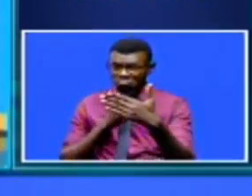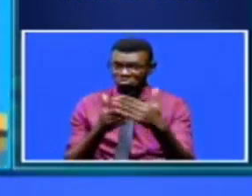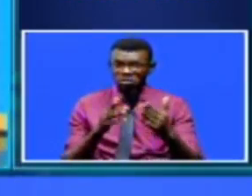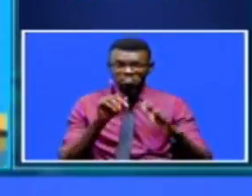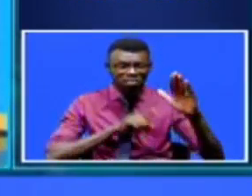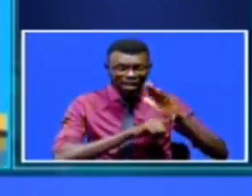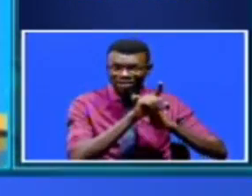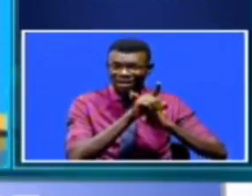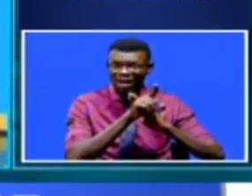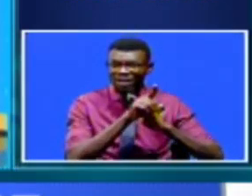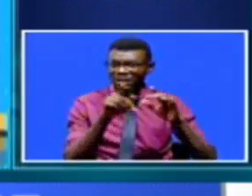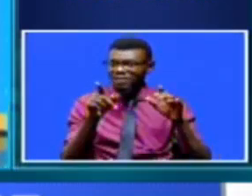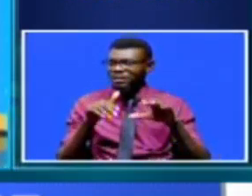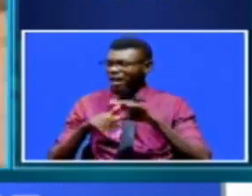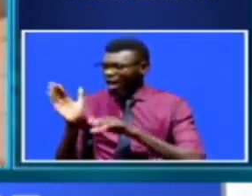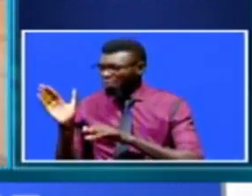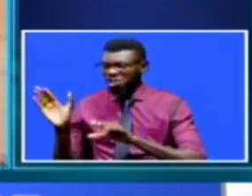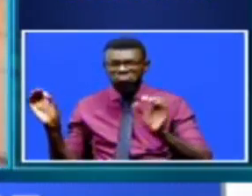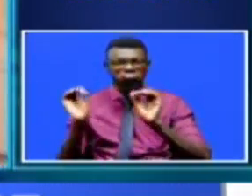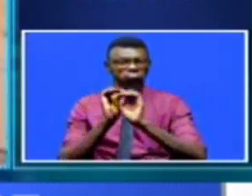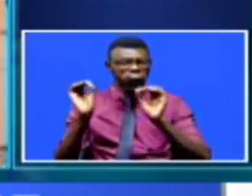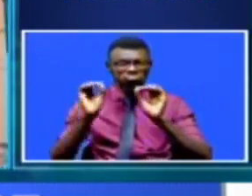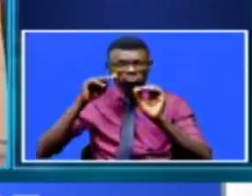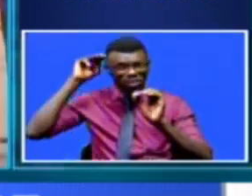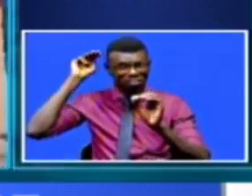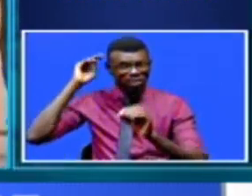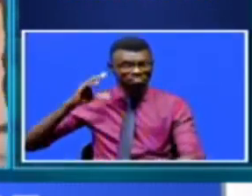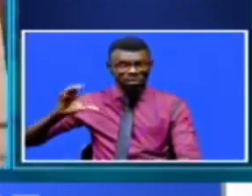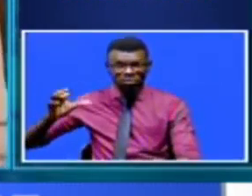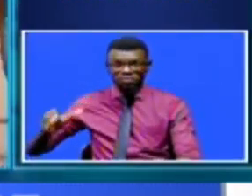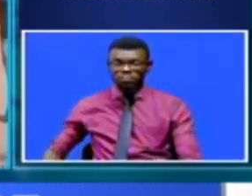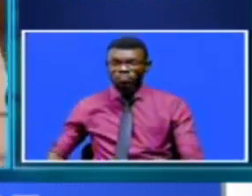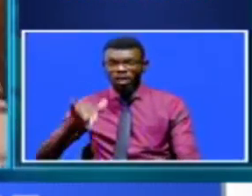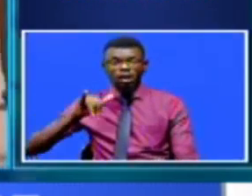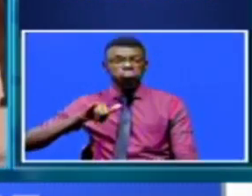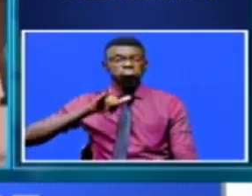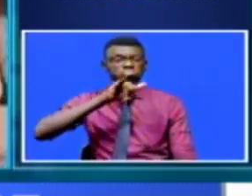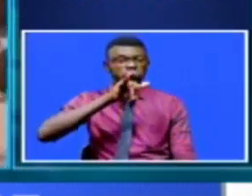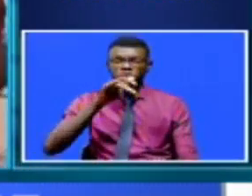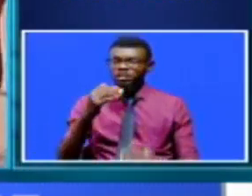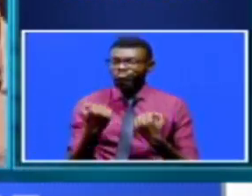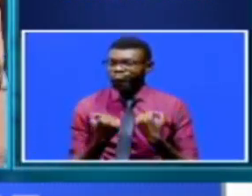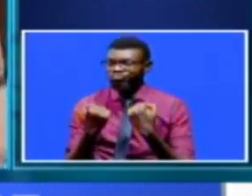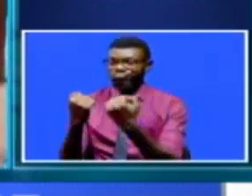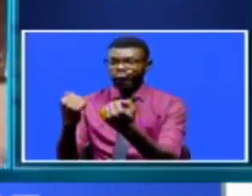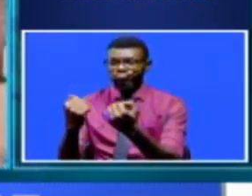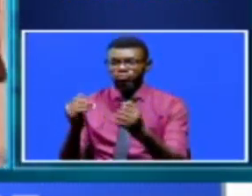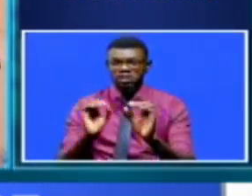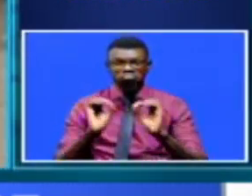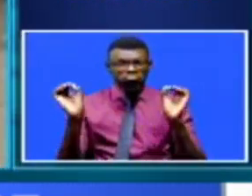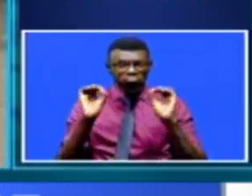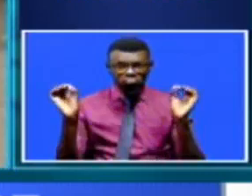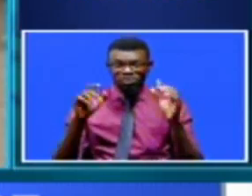into and out of Mandera County. The cessation of movement by air and road, effective 7 p.m. Wednesday,